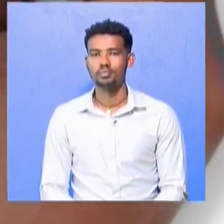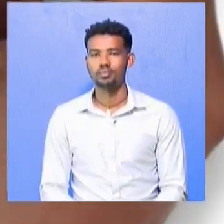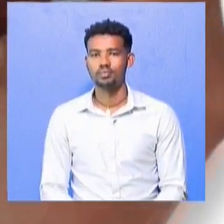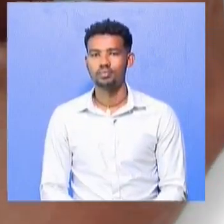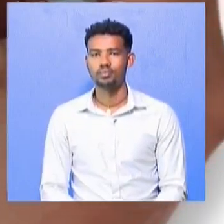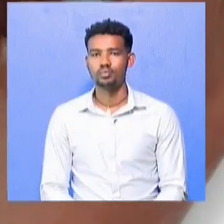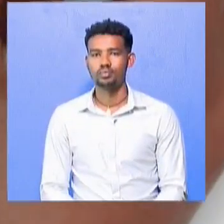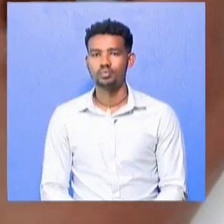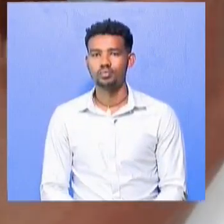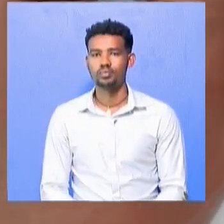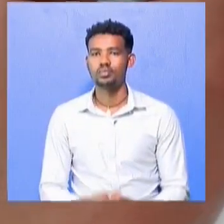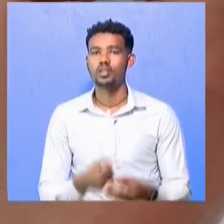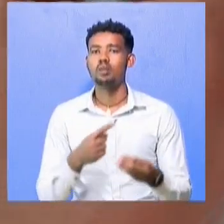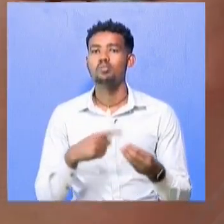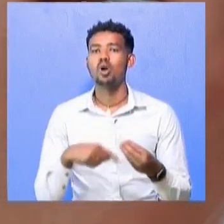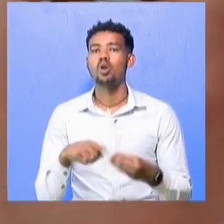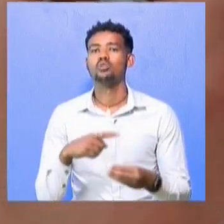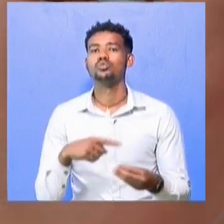about